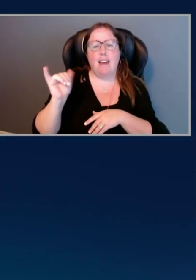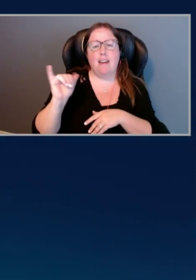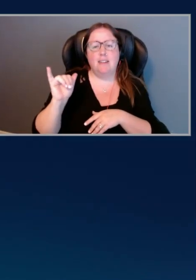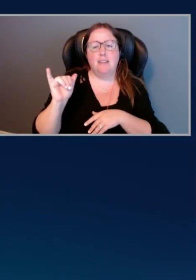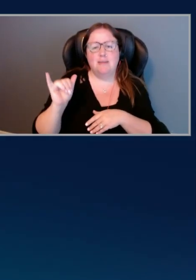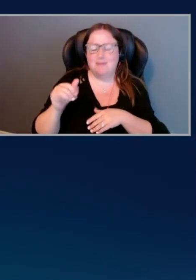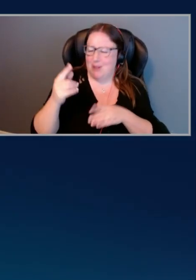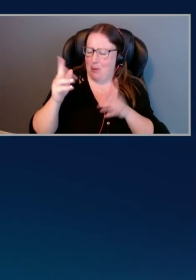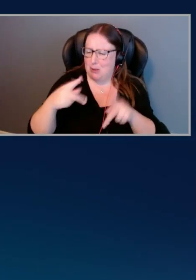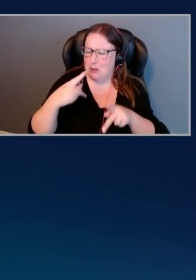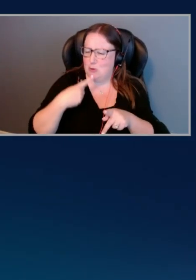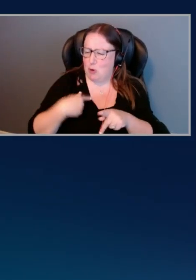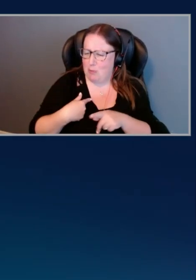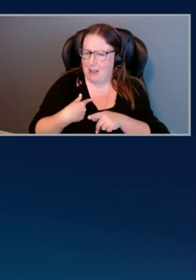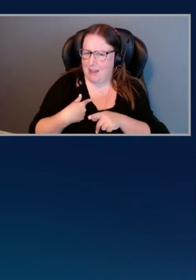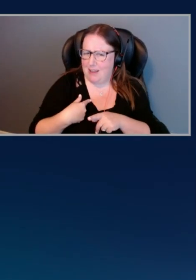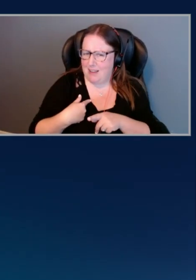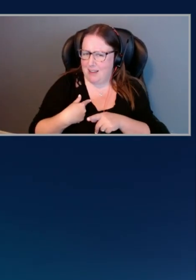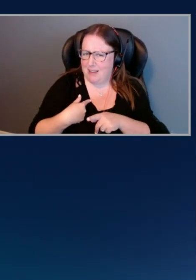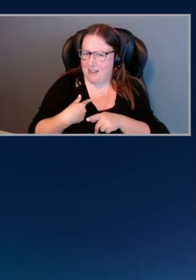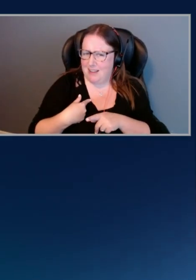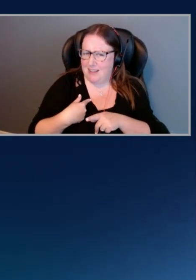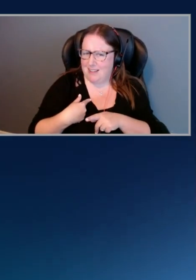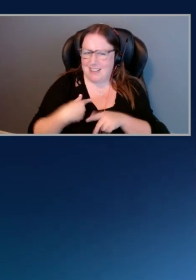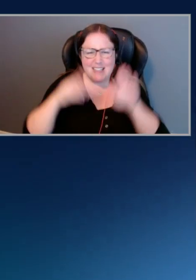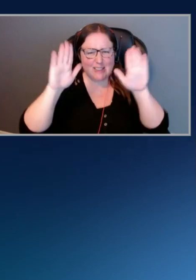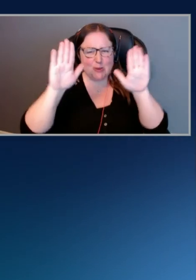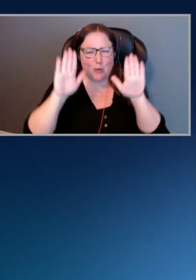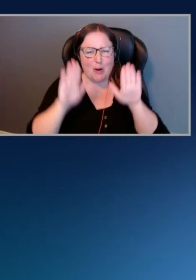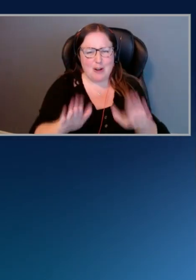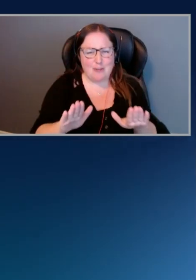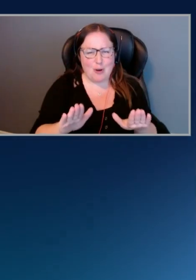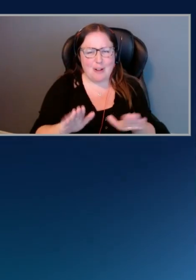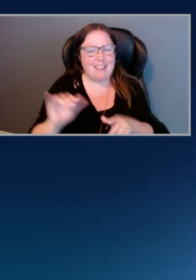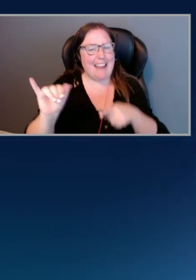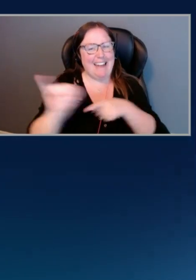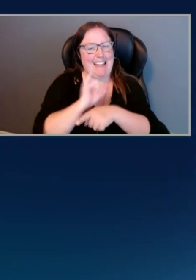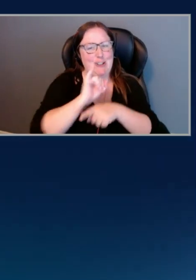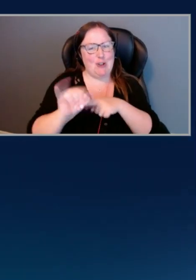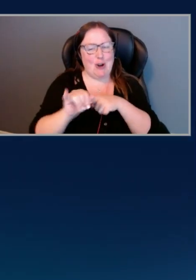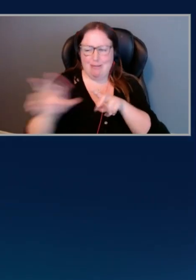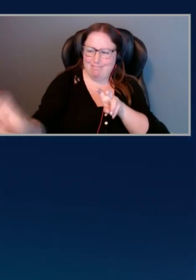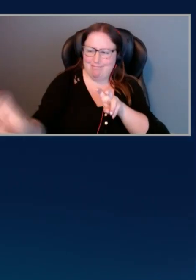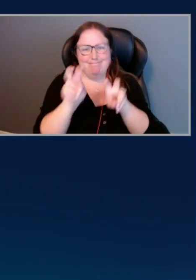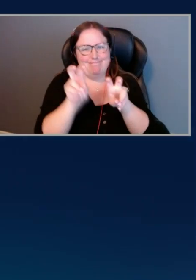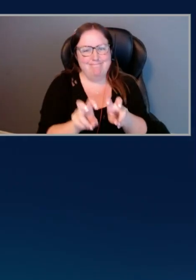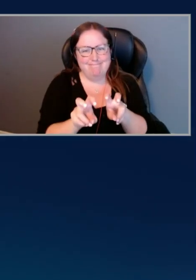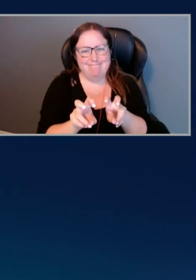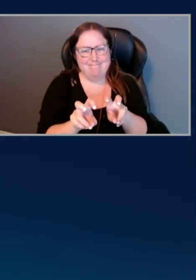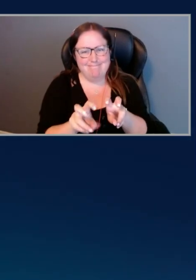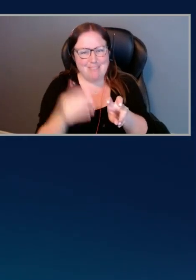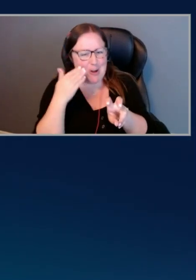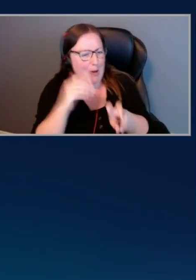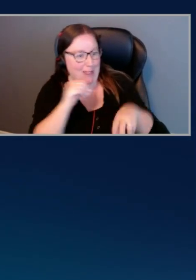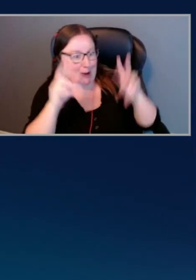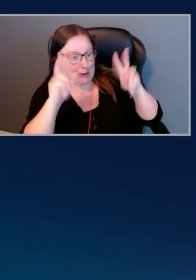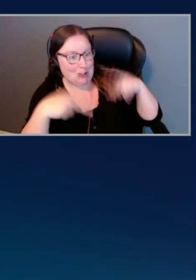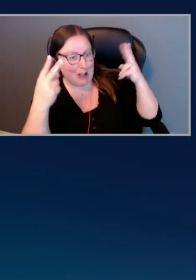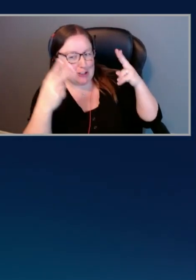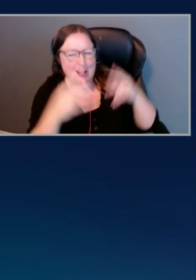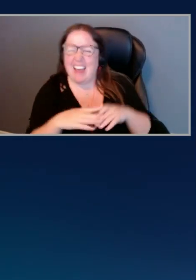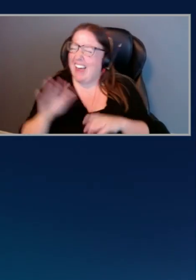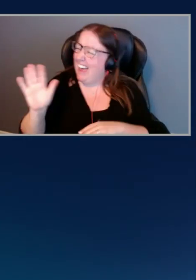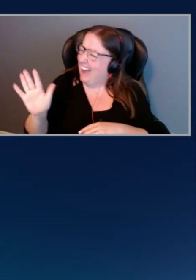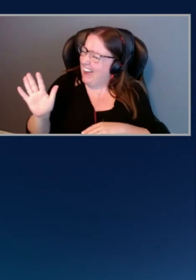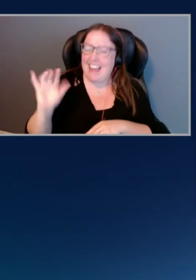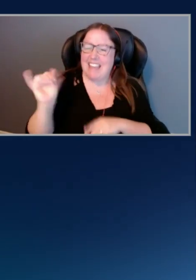this, it's this wonderful little intern that sits next to you, and they don't judge. It's a combination.